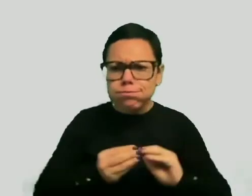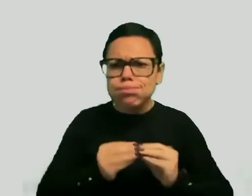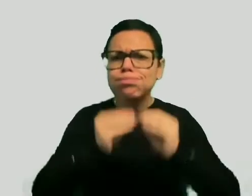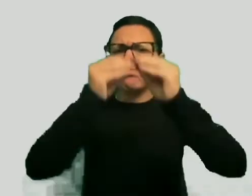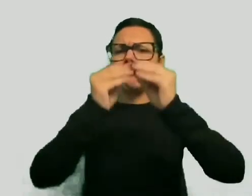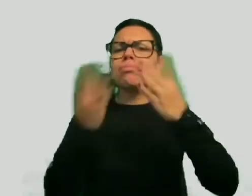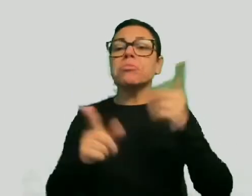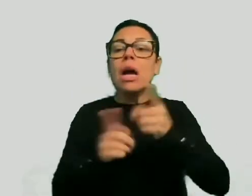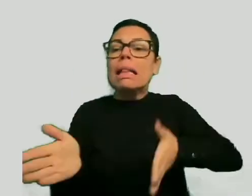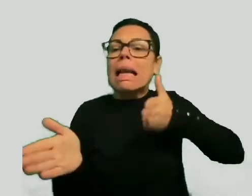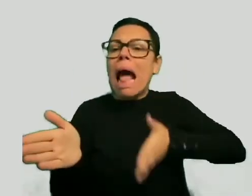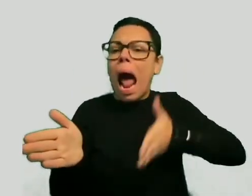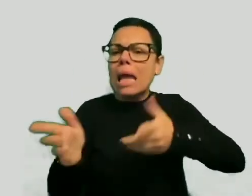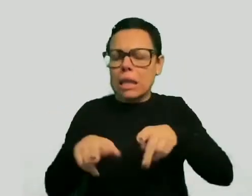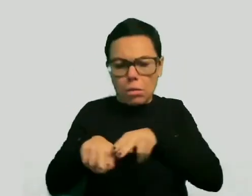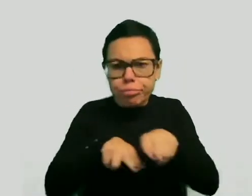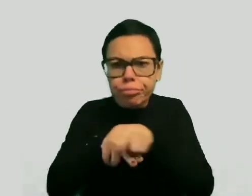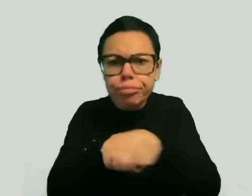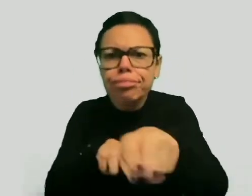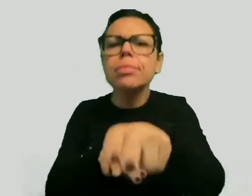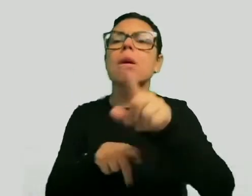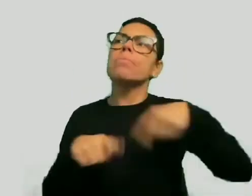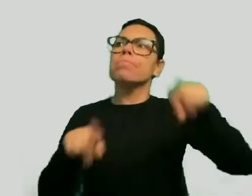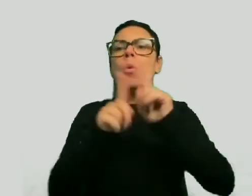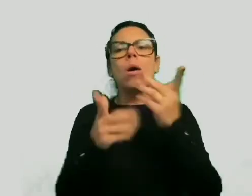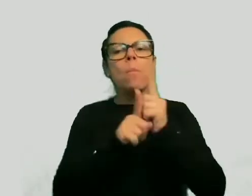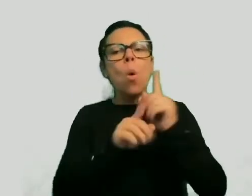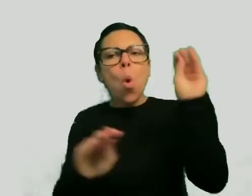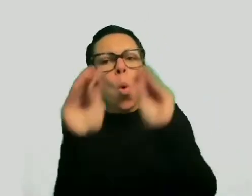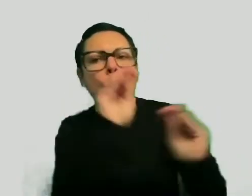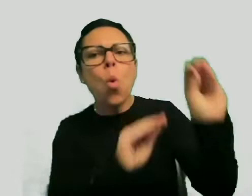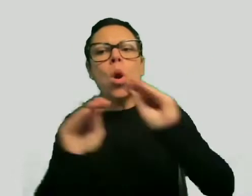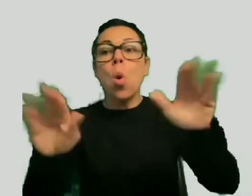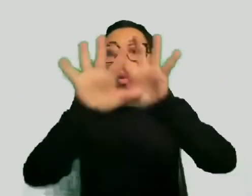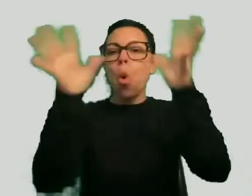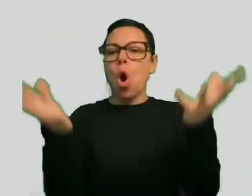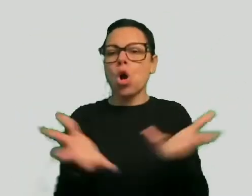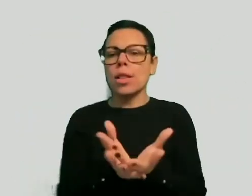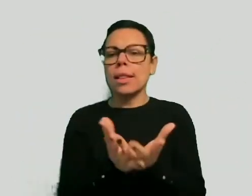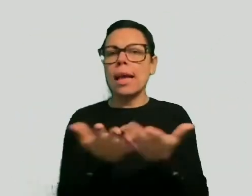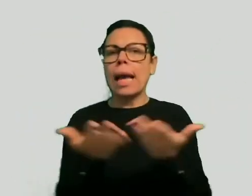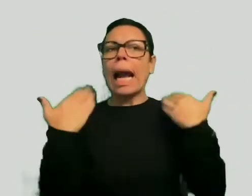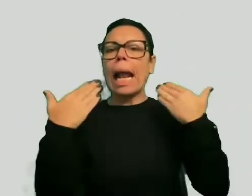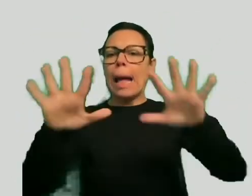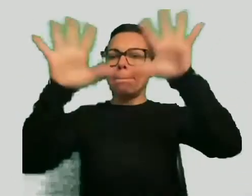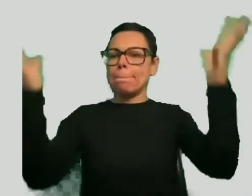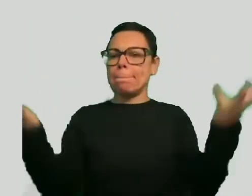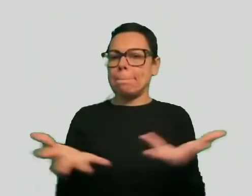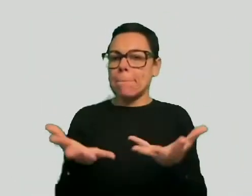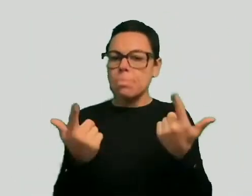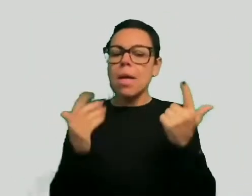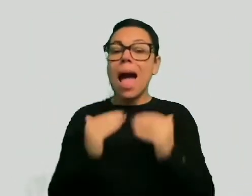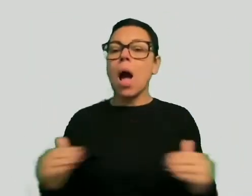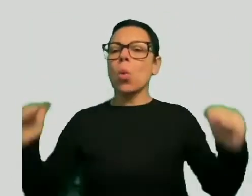little impact on the environment as possible. But what if we think about gender equality? How can we procure in such a way that